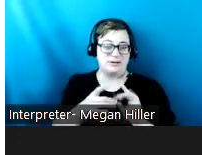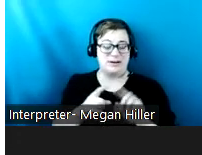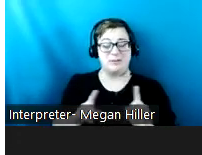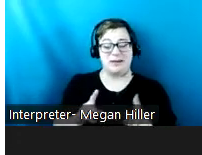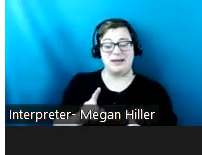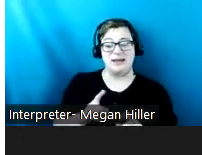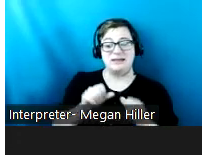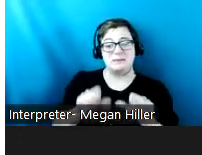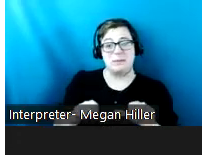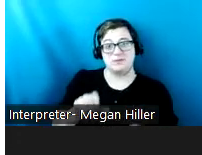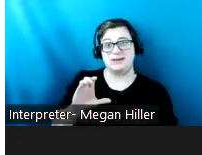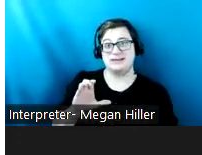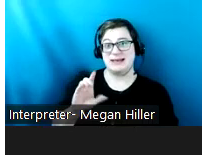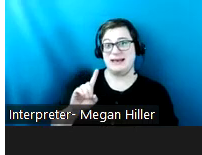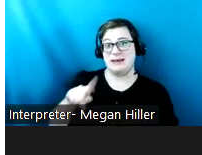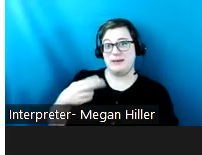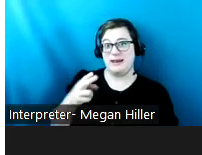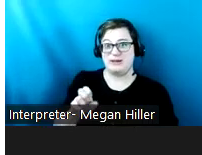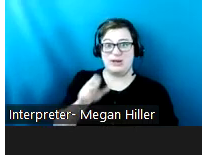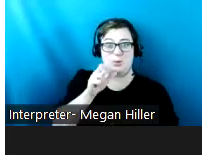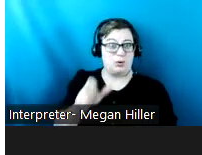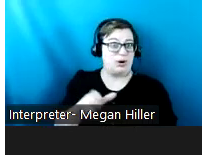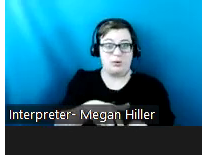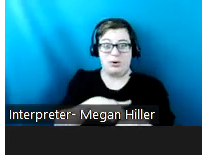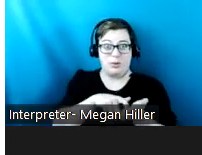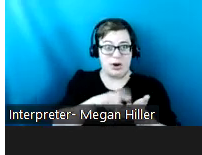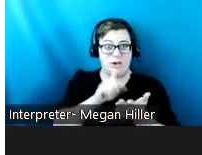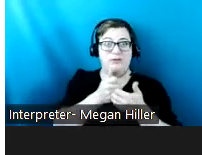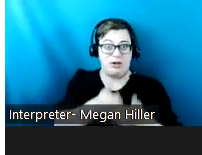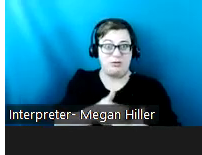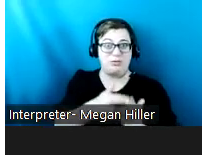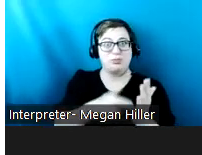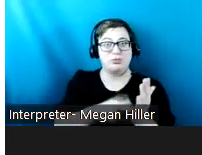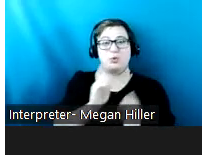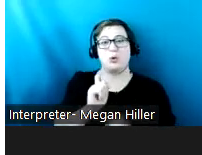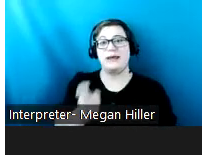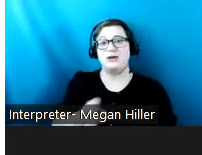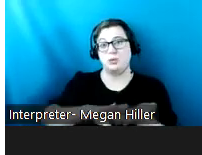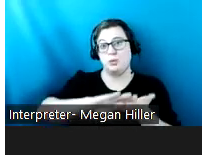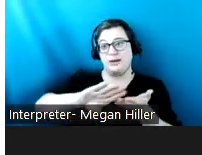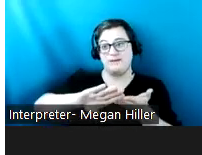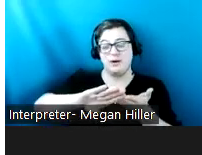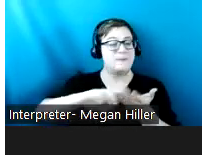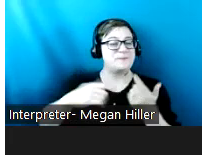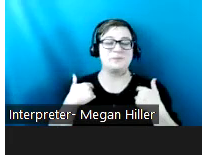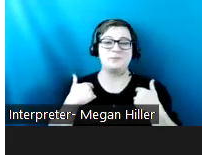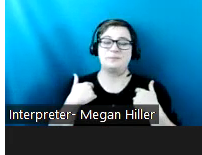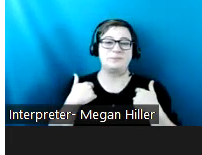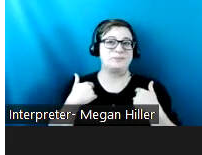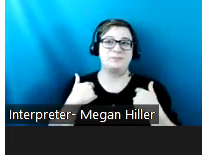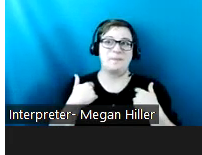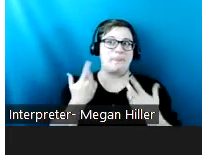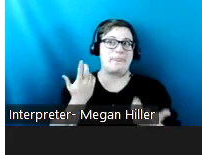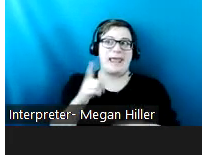not enforce those particular rules or issue a waiver? And so we can't necessarily